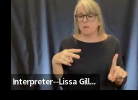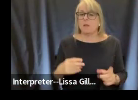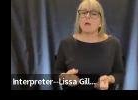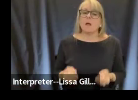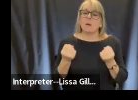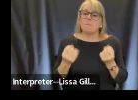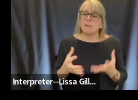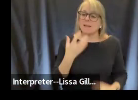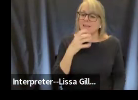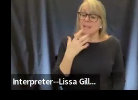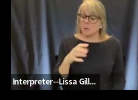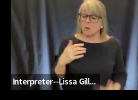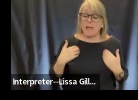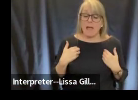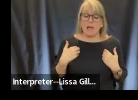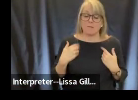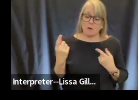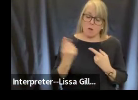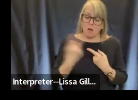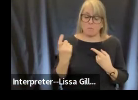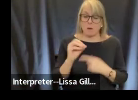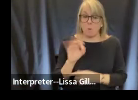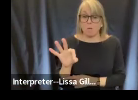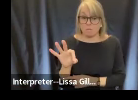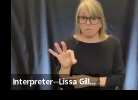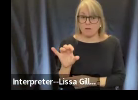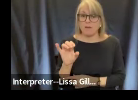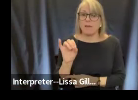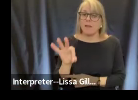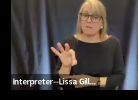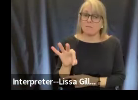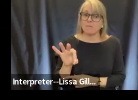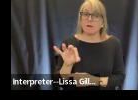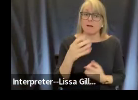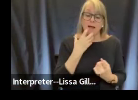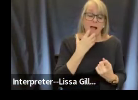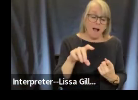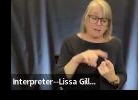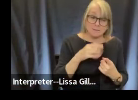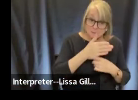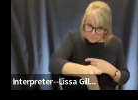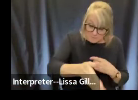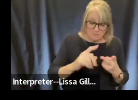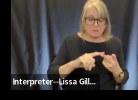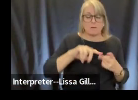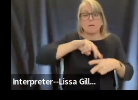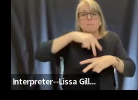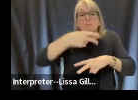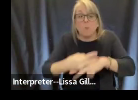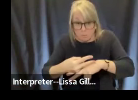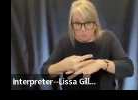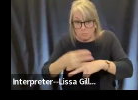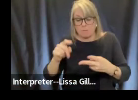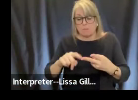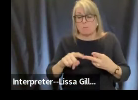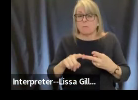have automatic shutoffs, both when they get too hot and when they tip over. That is a critical help to